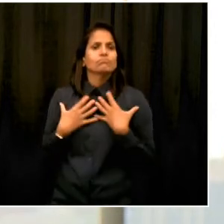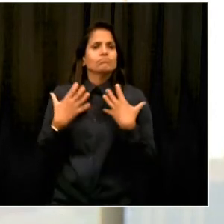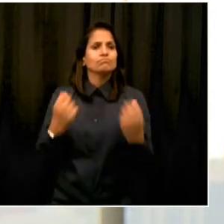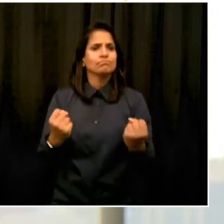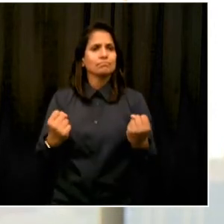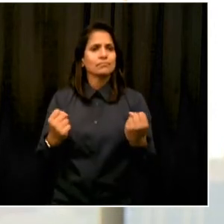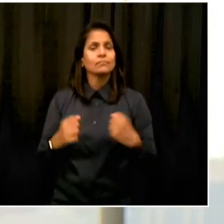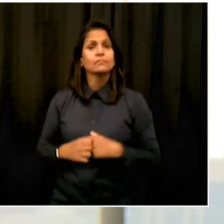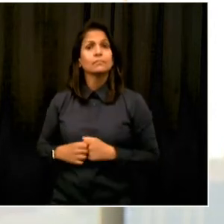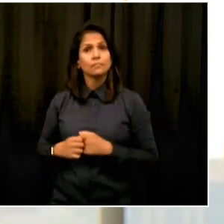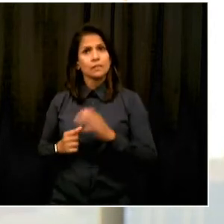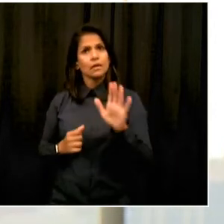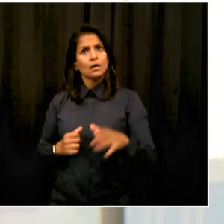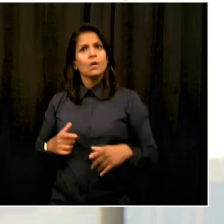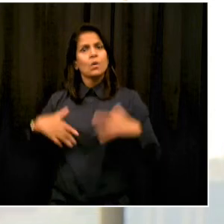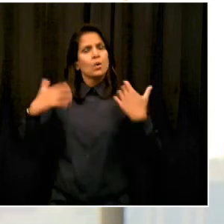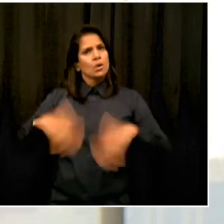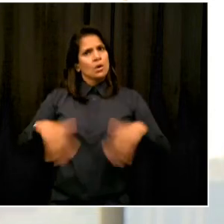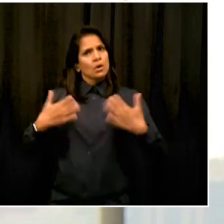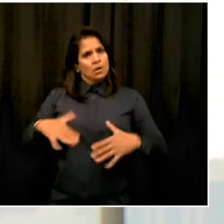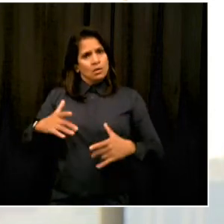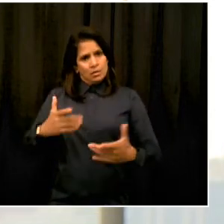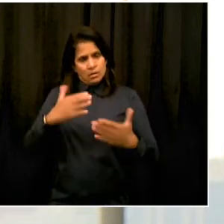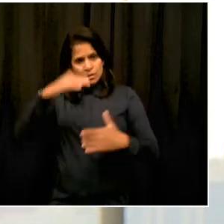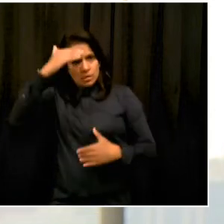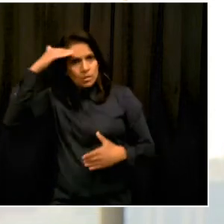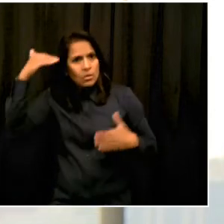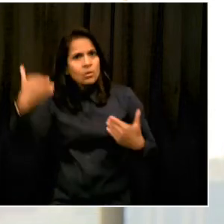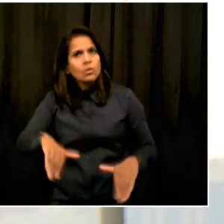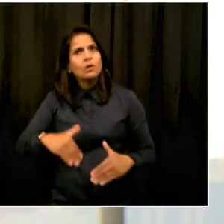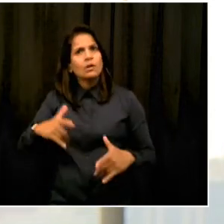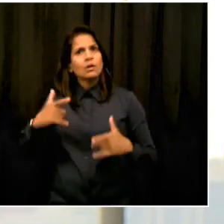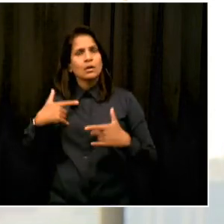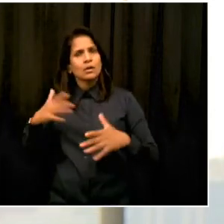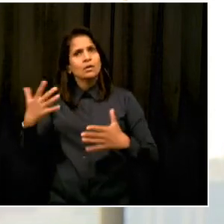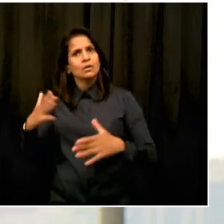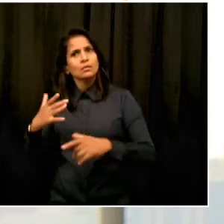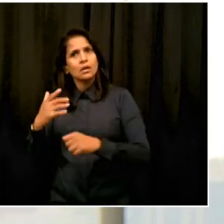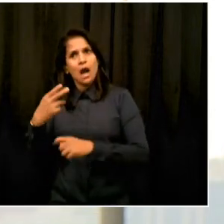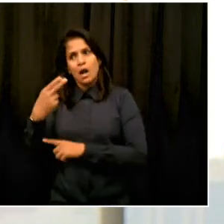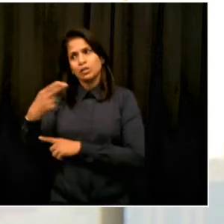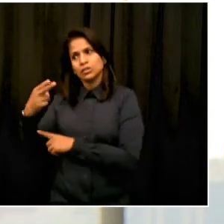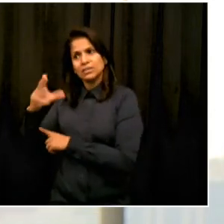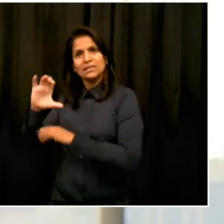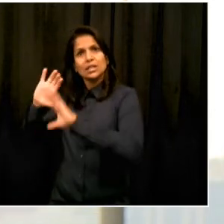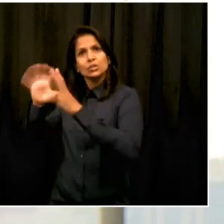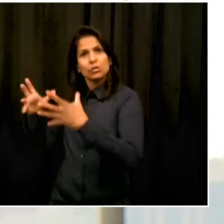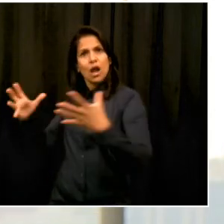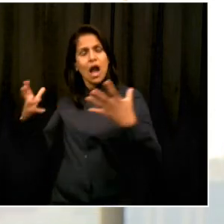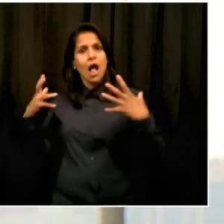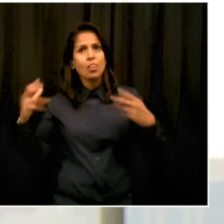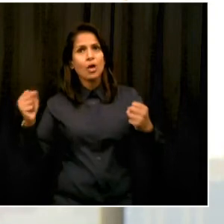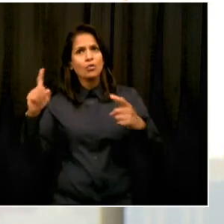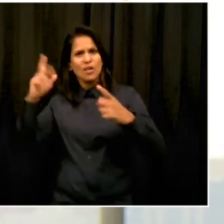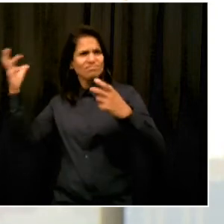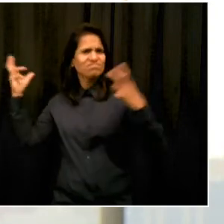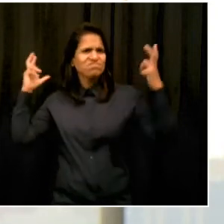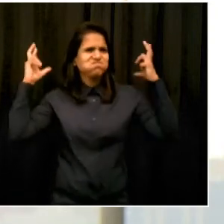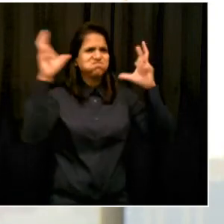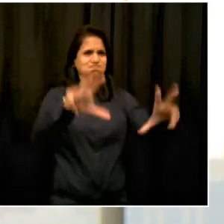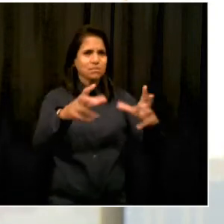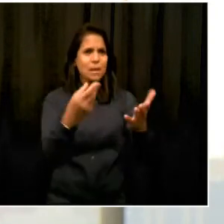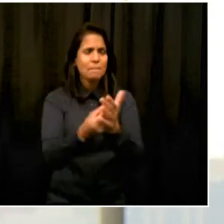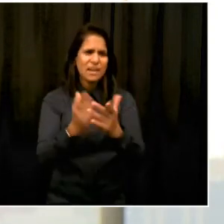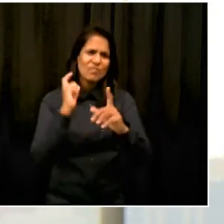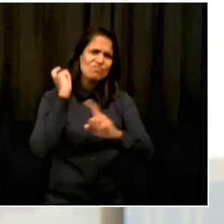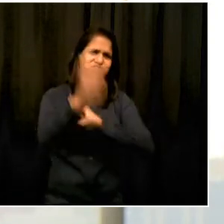Yorkers, because we've seen in countries all over the world that the strongest and best responses have been where there is a